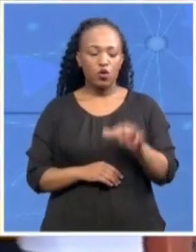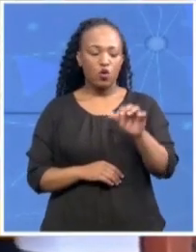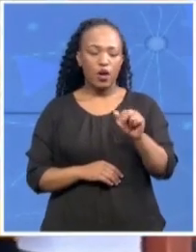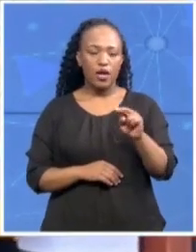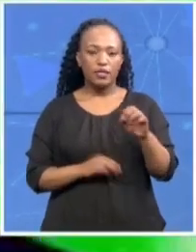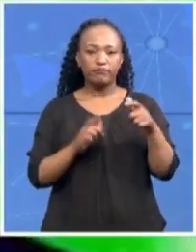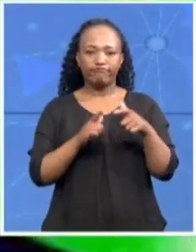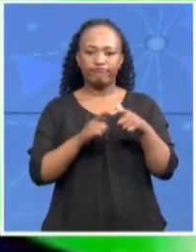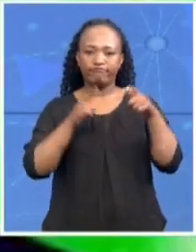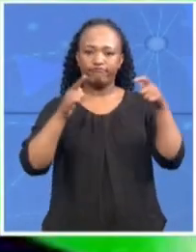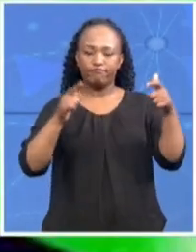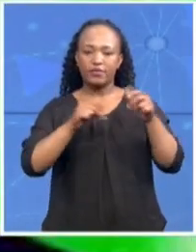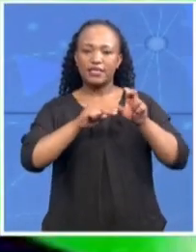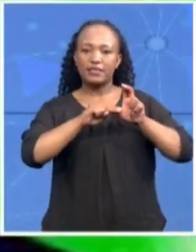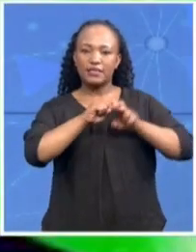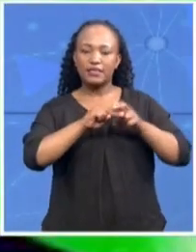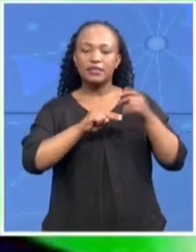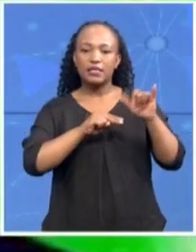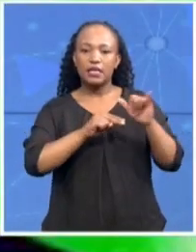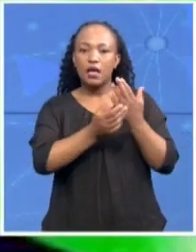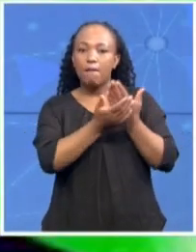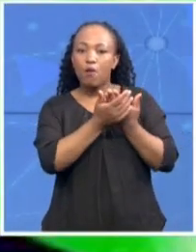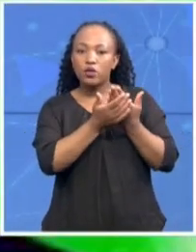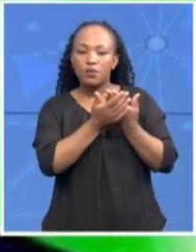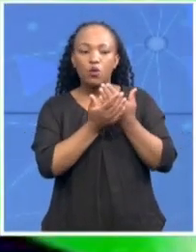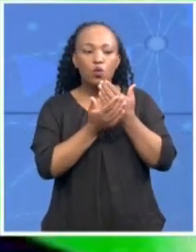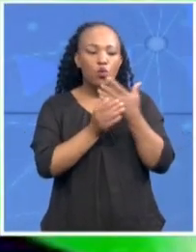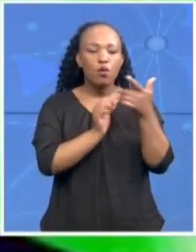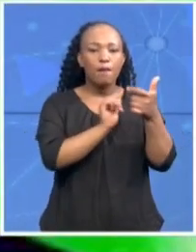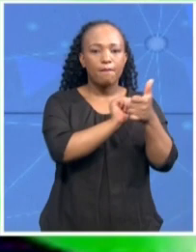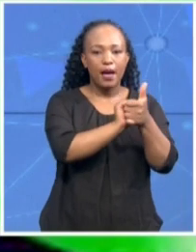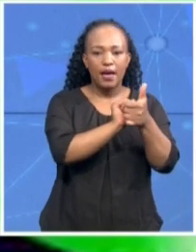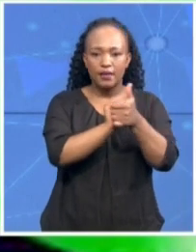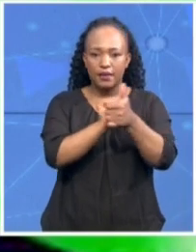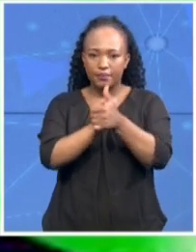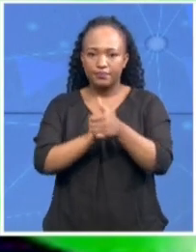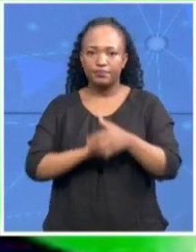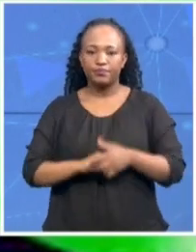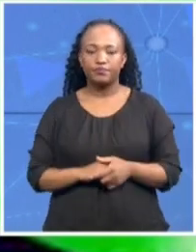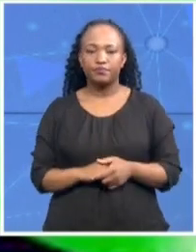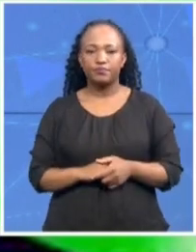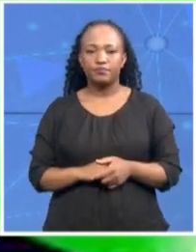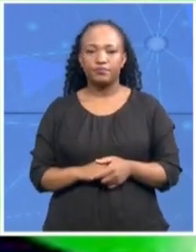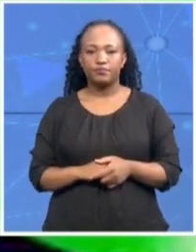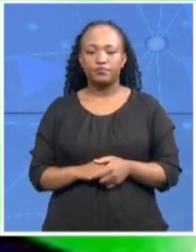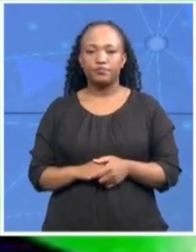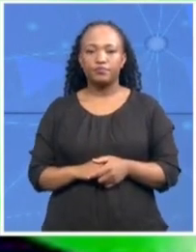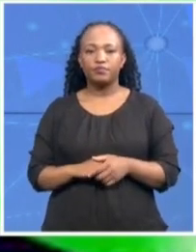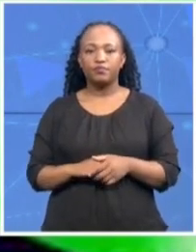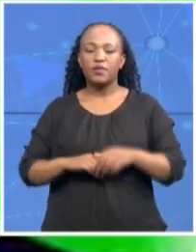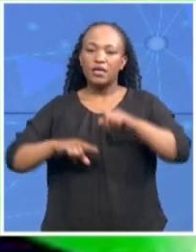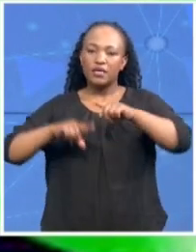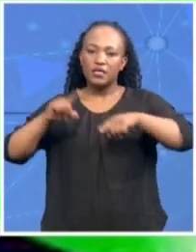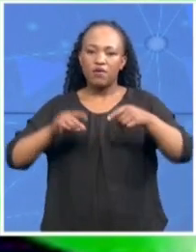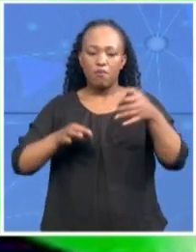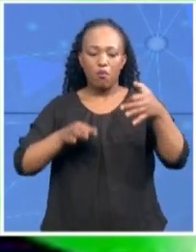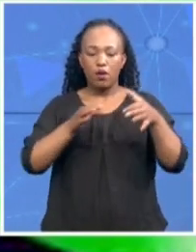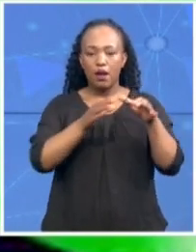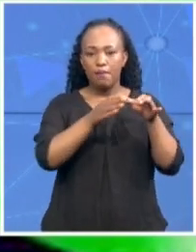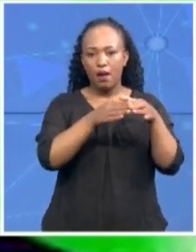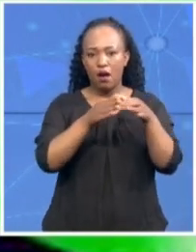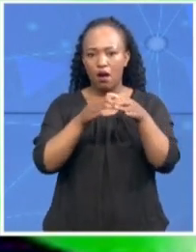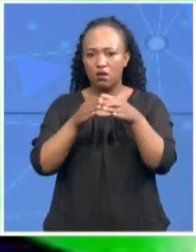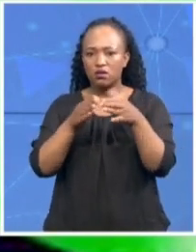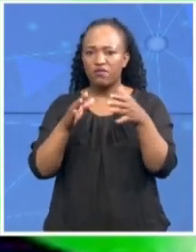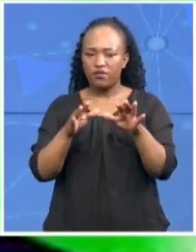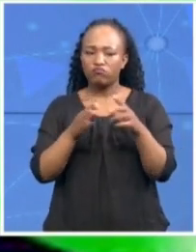possible partners. Different political parties have demonstrated keenness to enter into discussions about coalition. Once